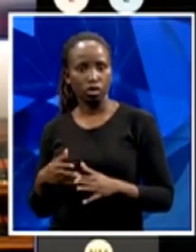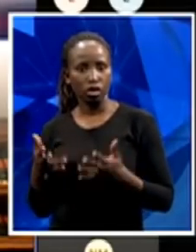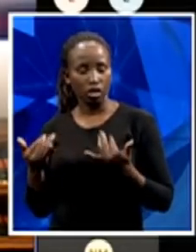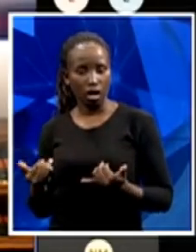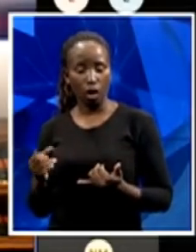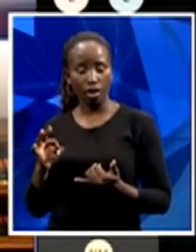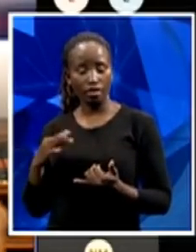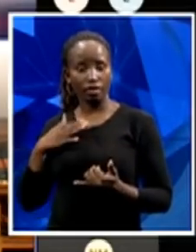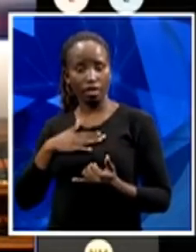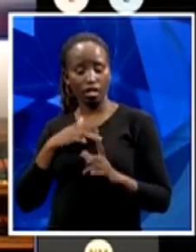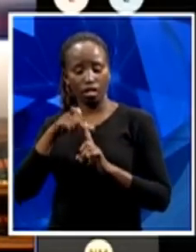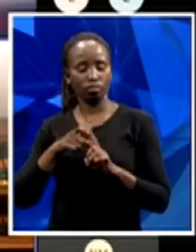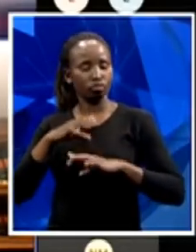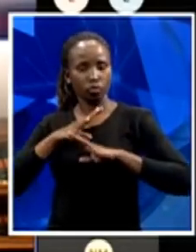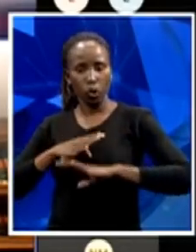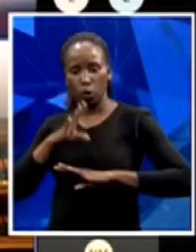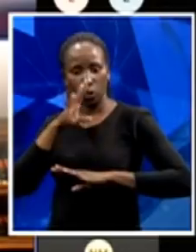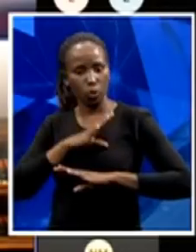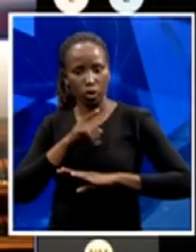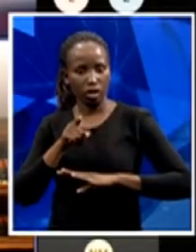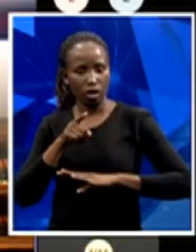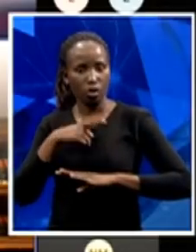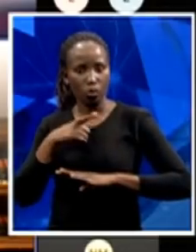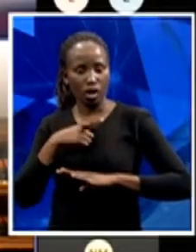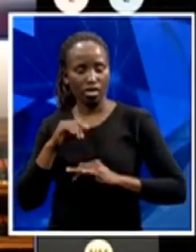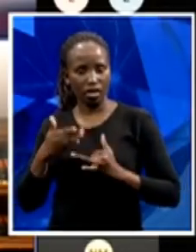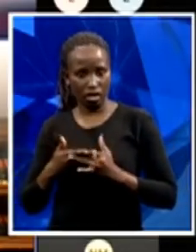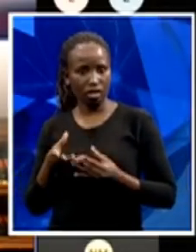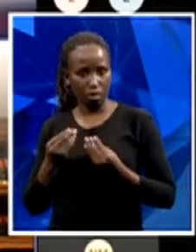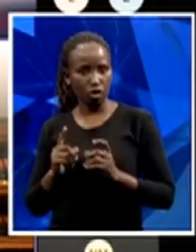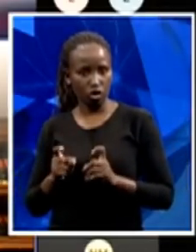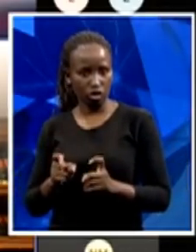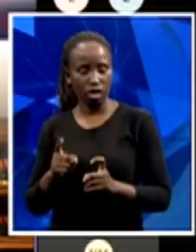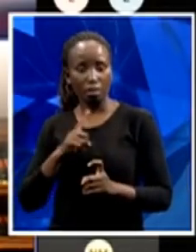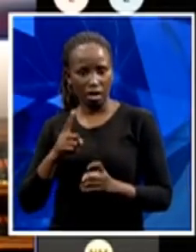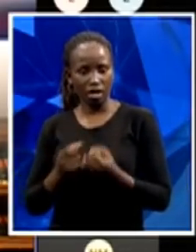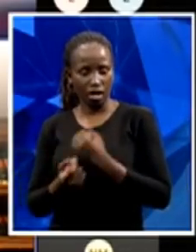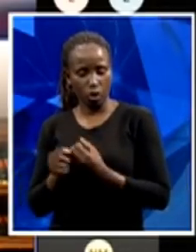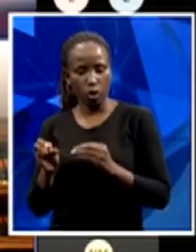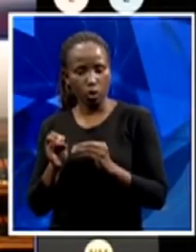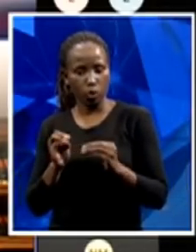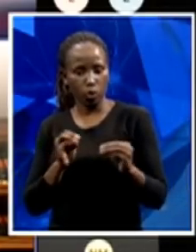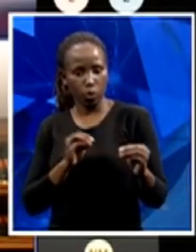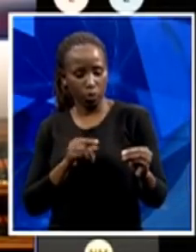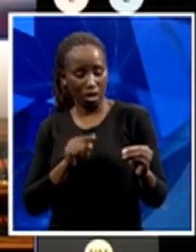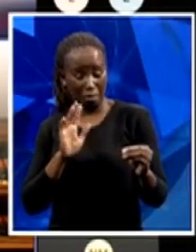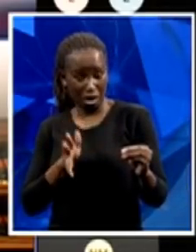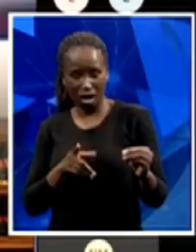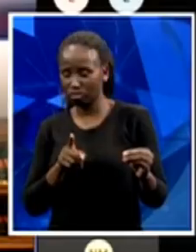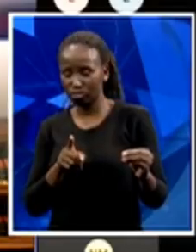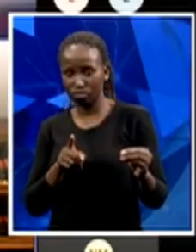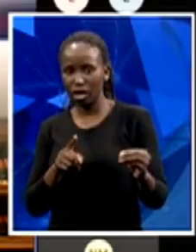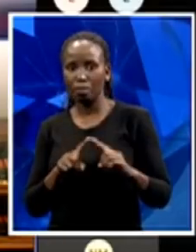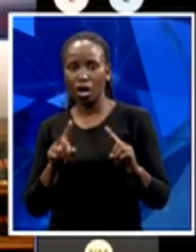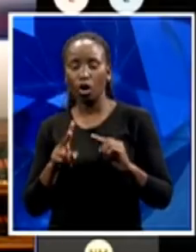for urgency, not so much in terms of his delay, but more in terms of whether there is an urgent need to adjudicate the